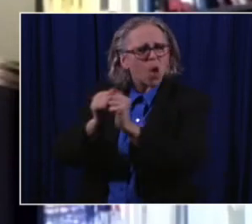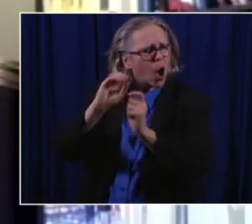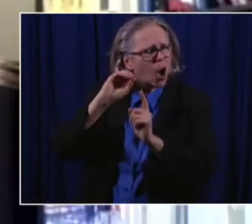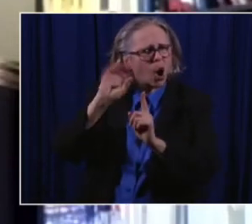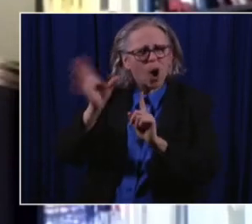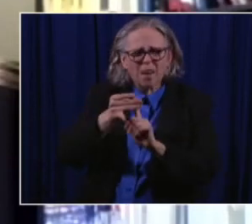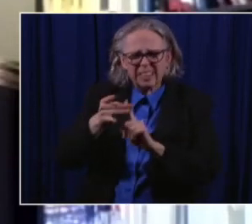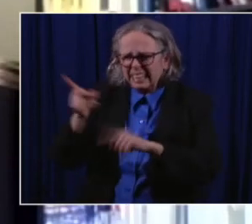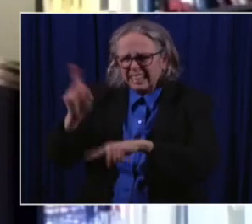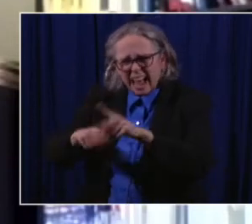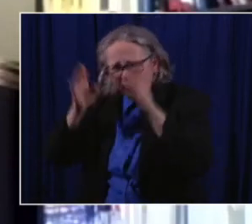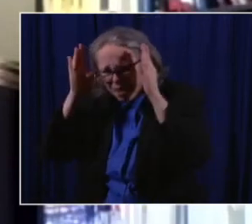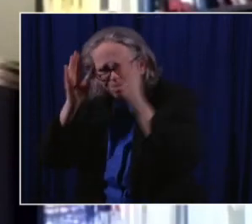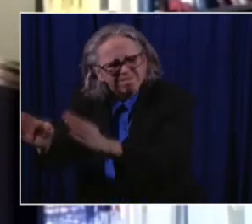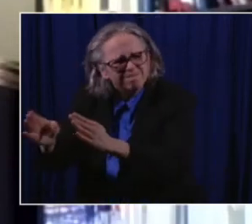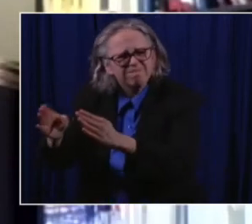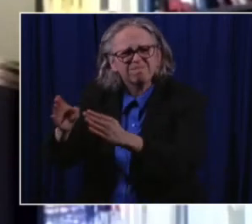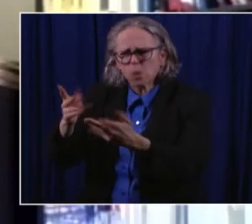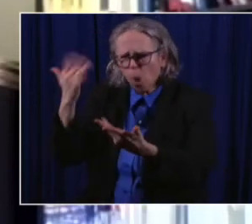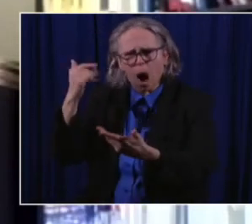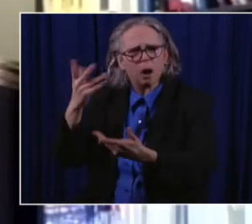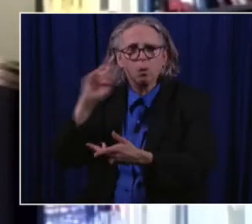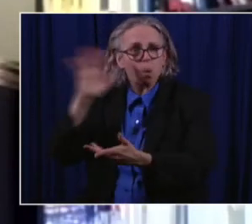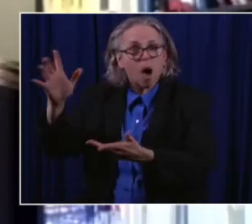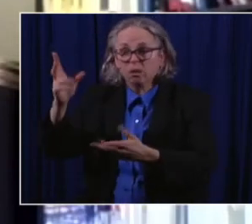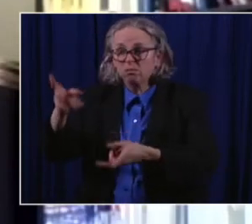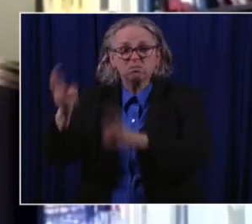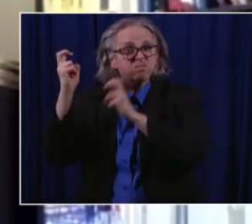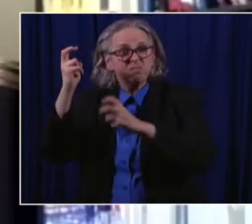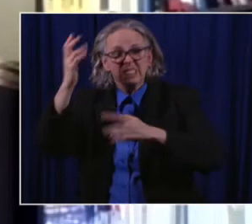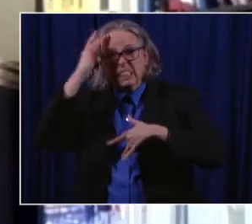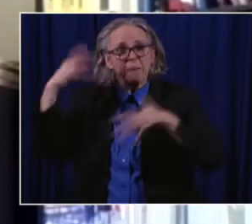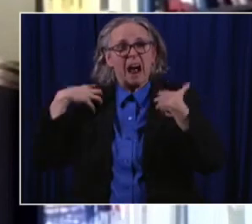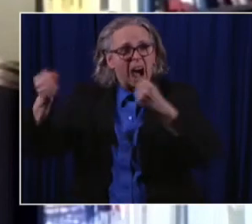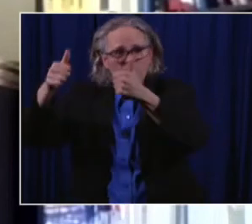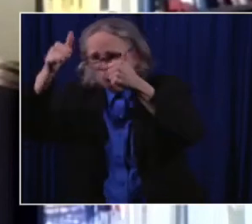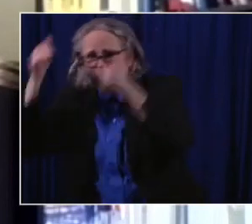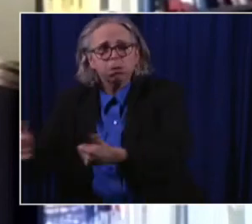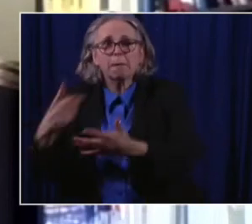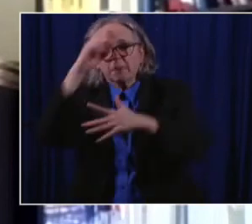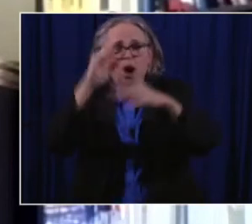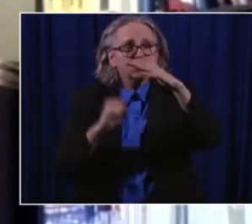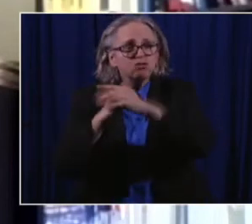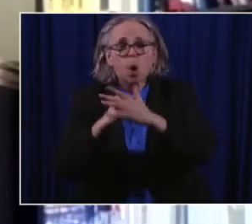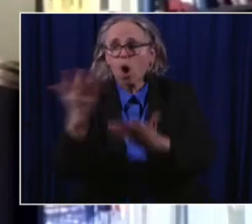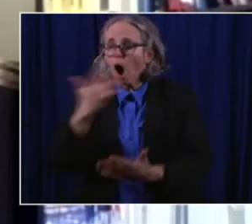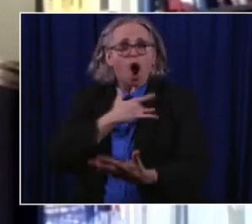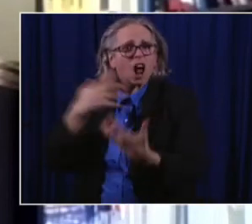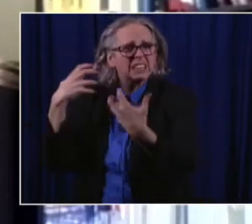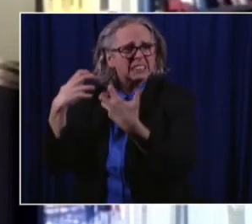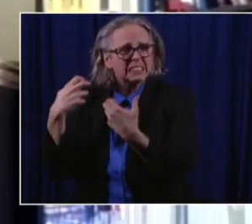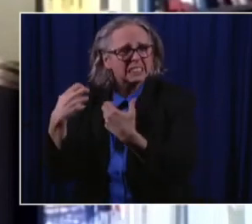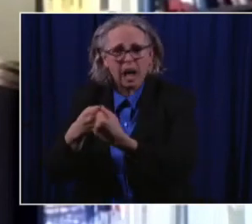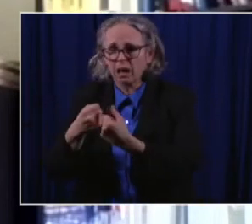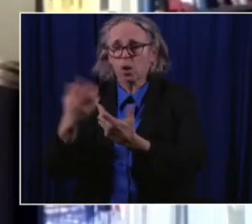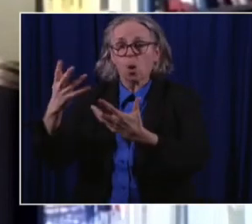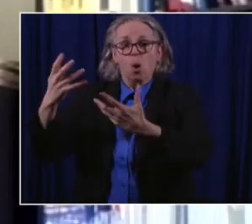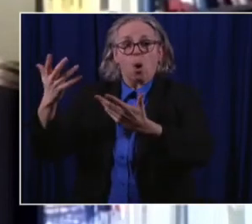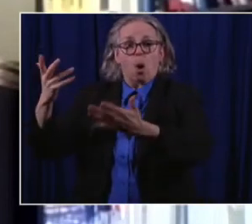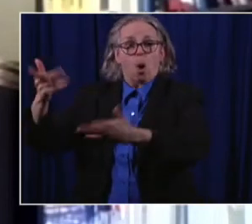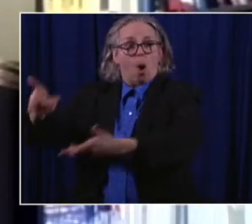for those critically ill patients with illnesses such as strokes, heart attacks, and trauma from car accidents. The bottom line